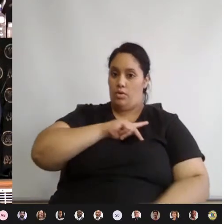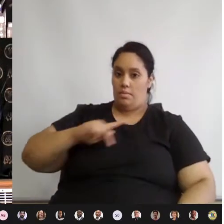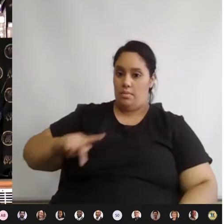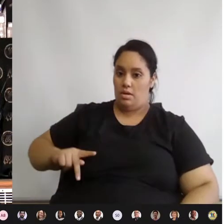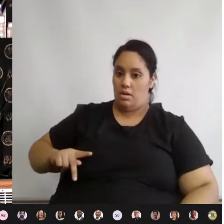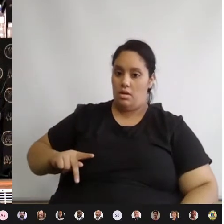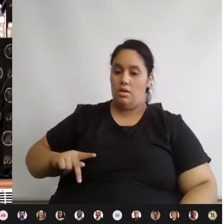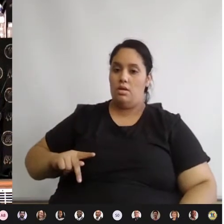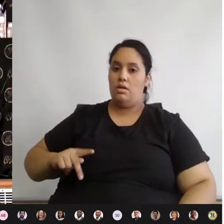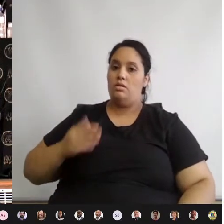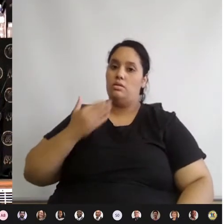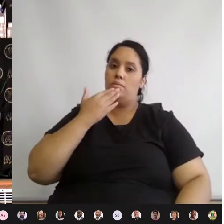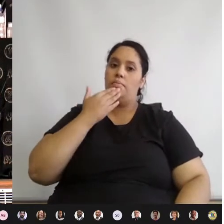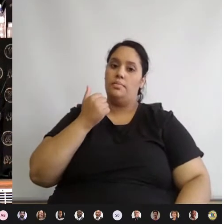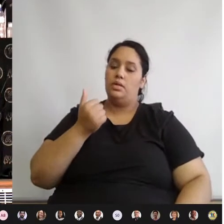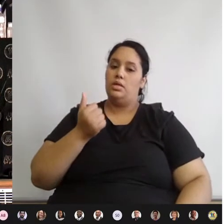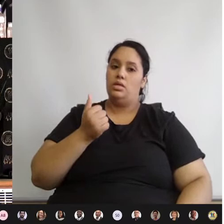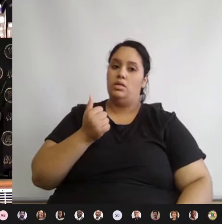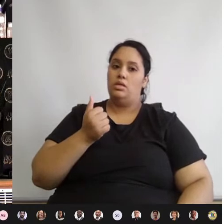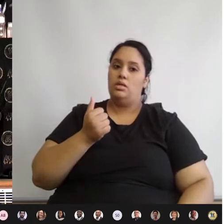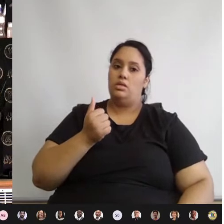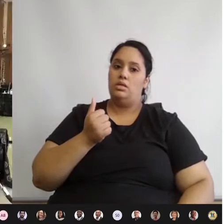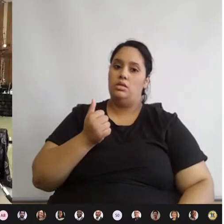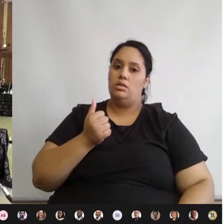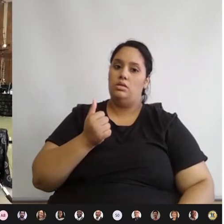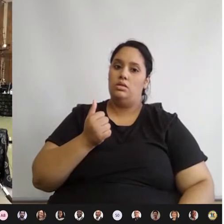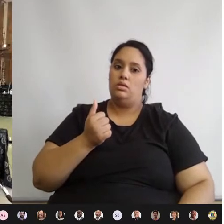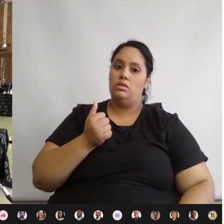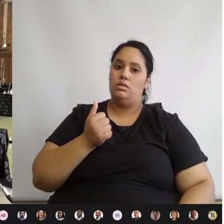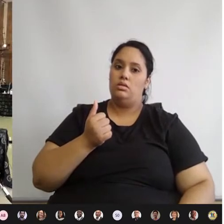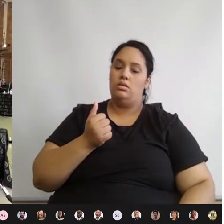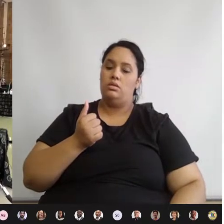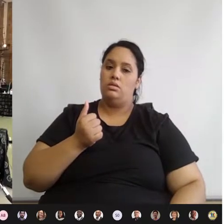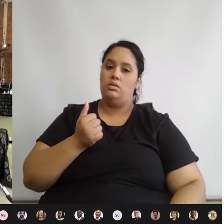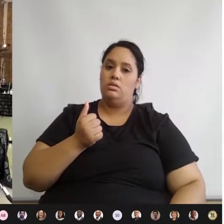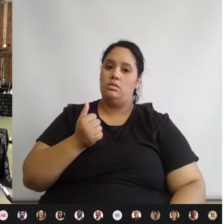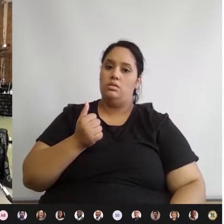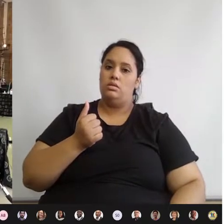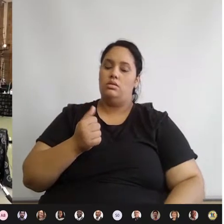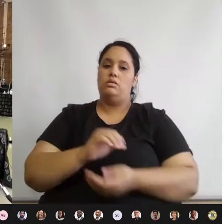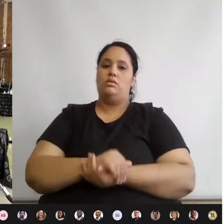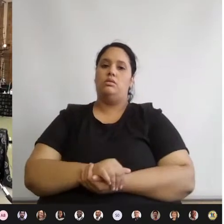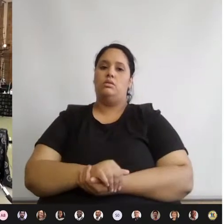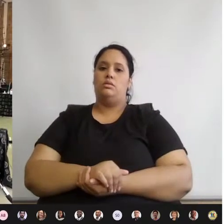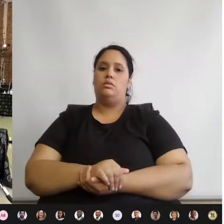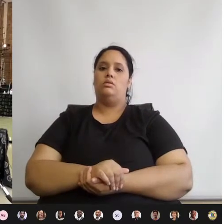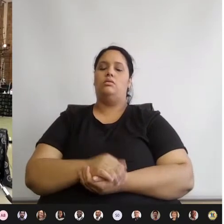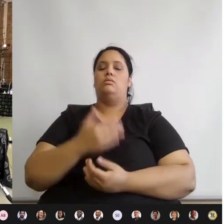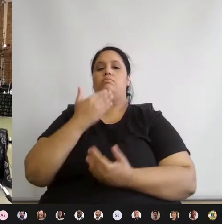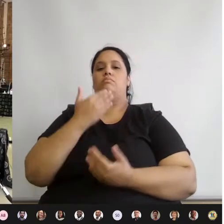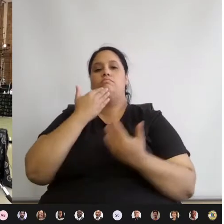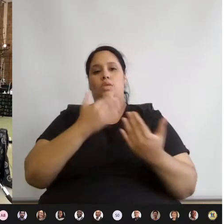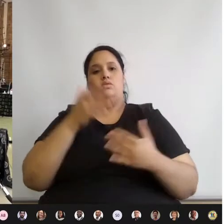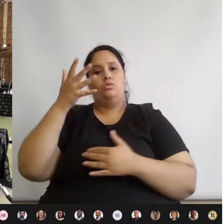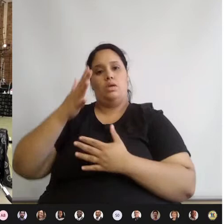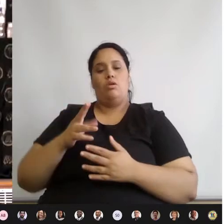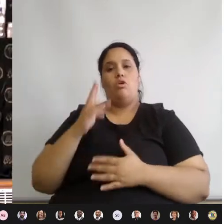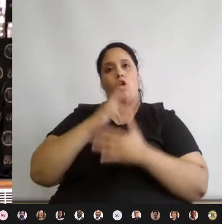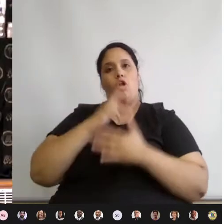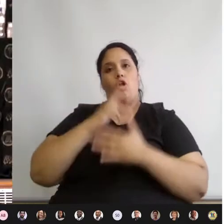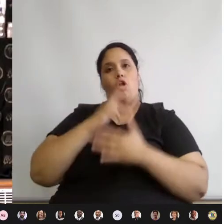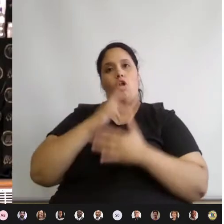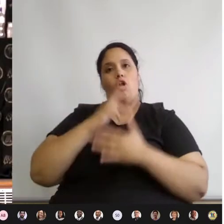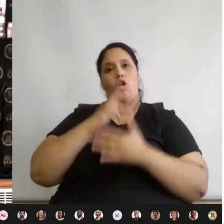will you please address the presiding officer? thank you very much, Speaker. Honourable Speaker, through